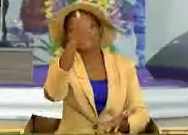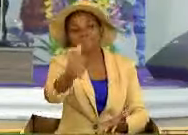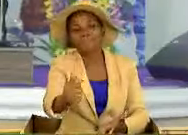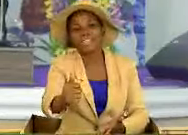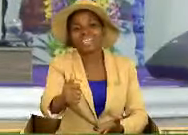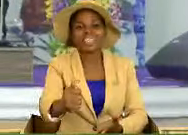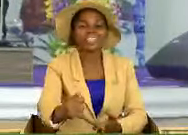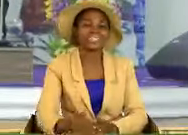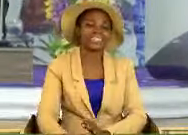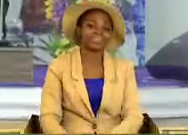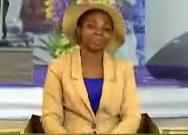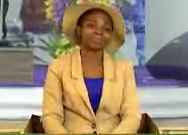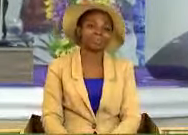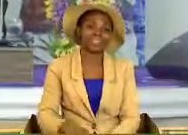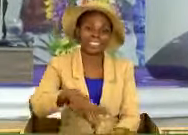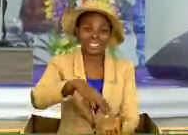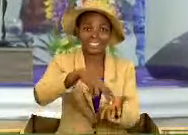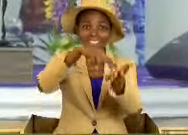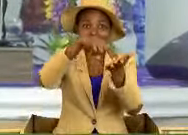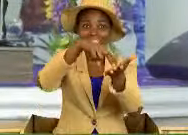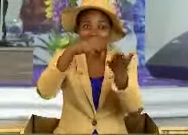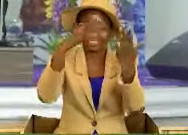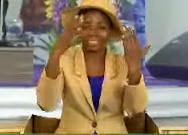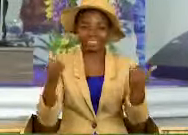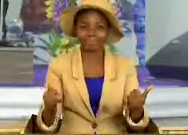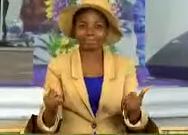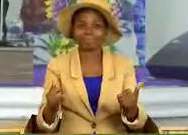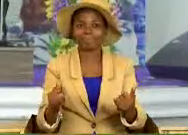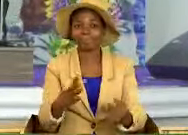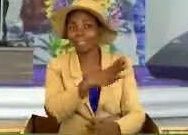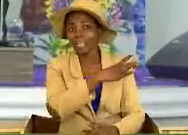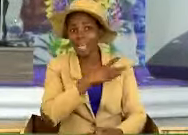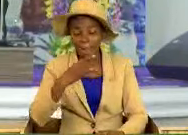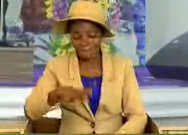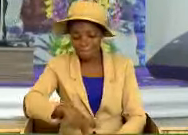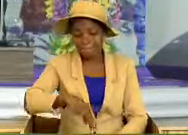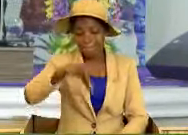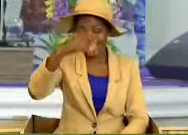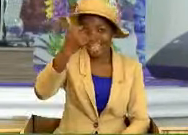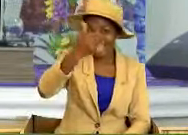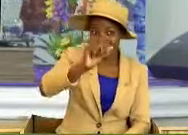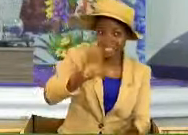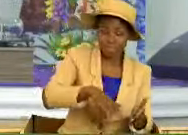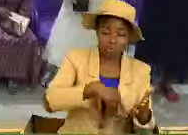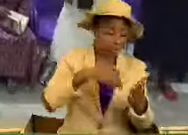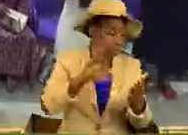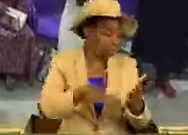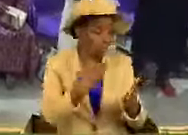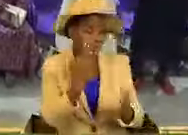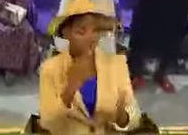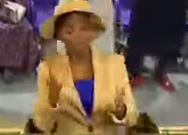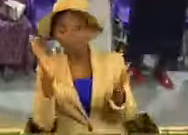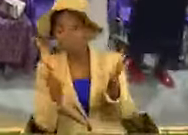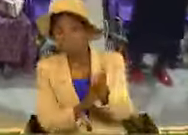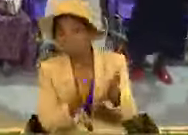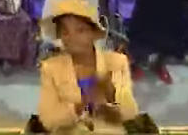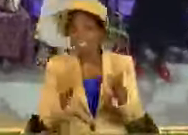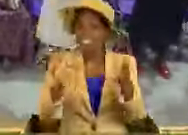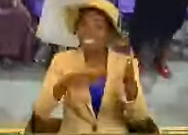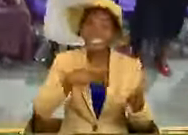amen right your F now and pick any song of praises and sing it loud and